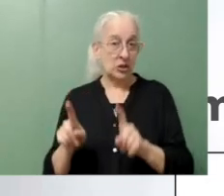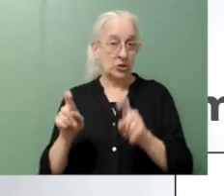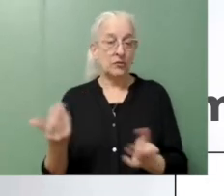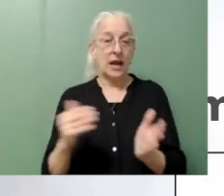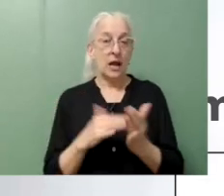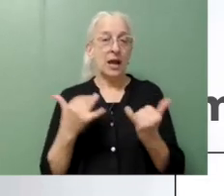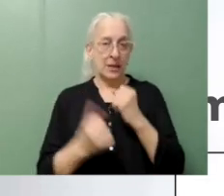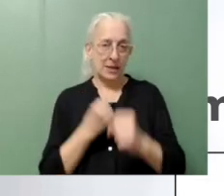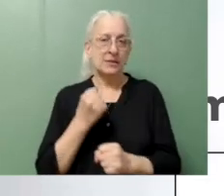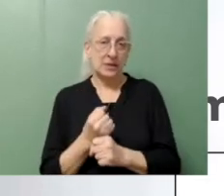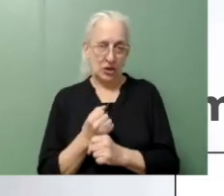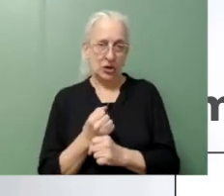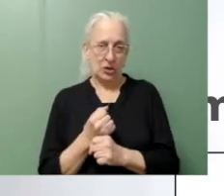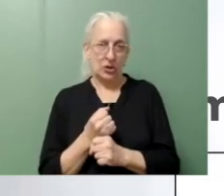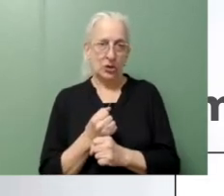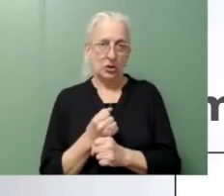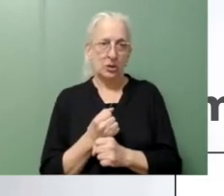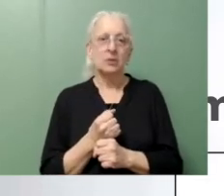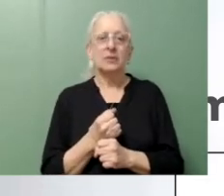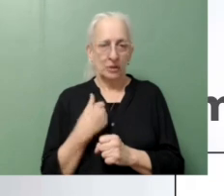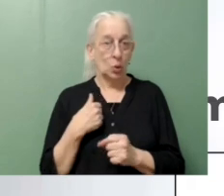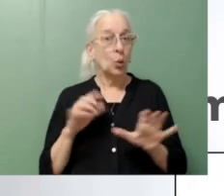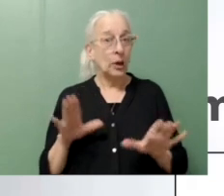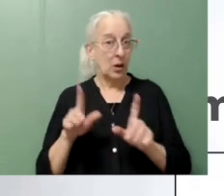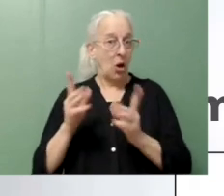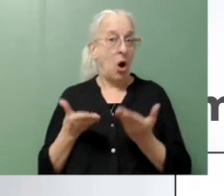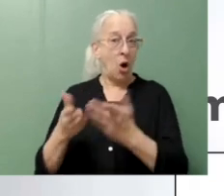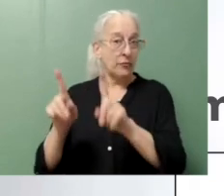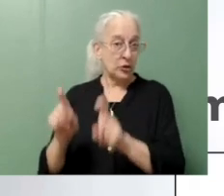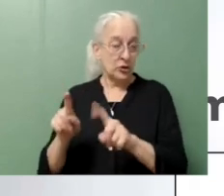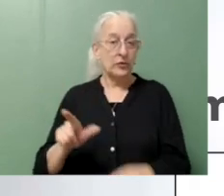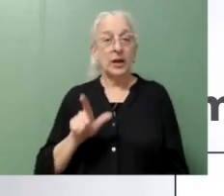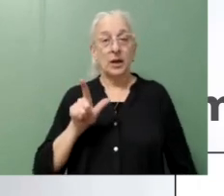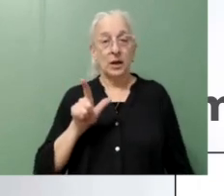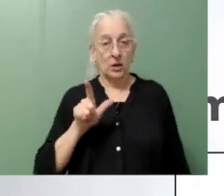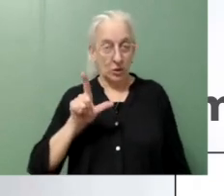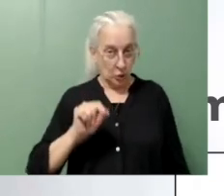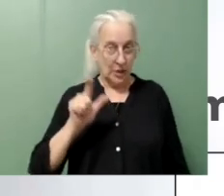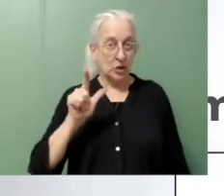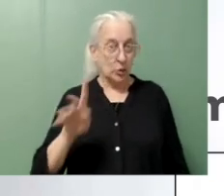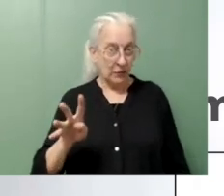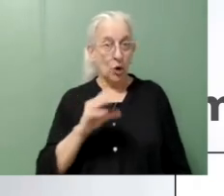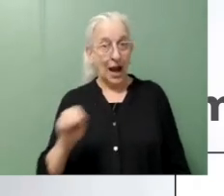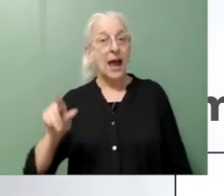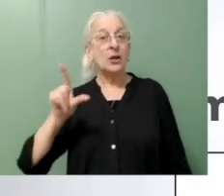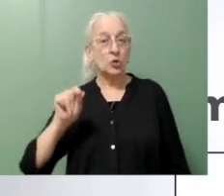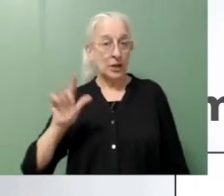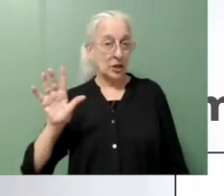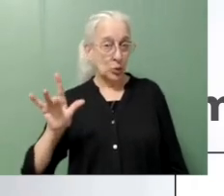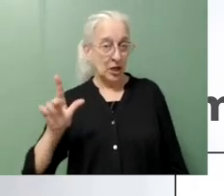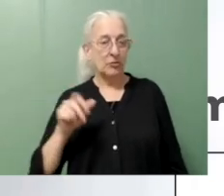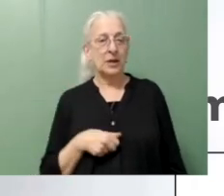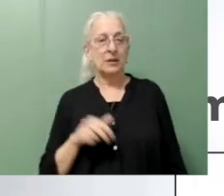year, as we did in 2023 and 2024. If we do offer another community survey this year,